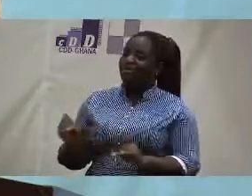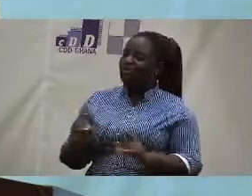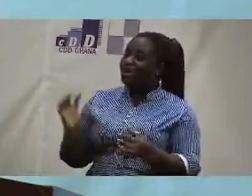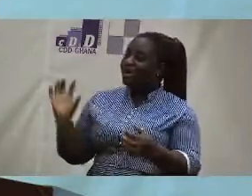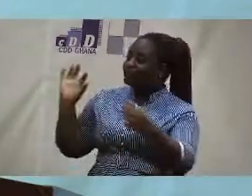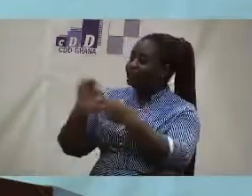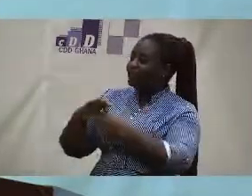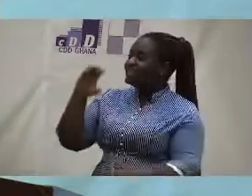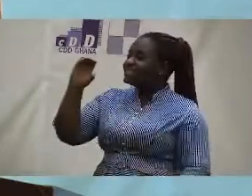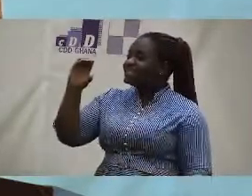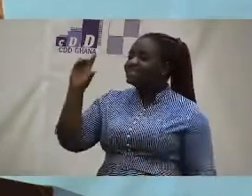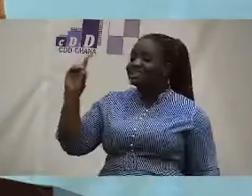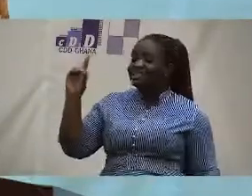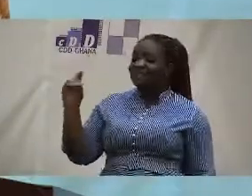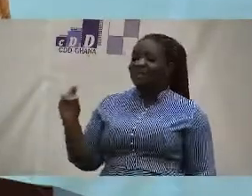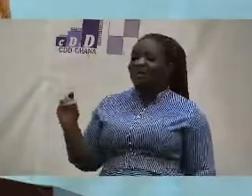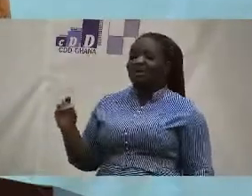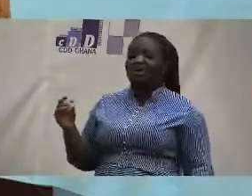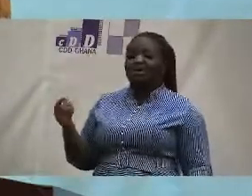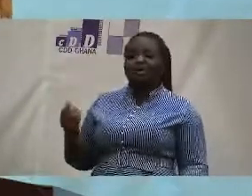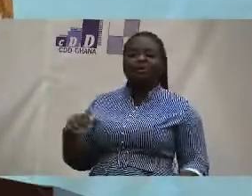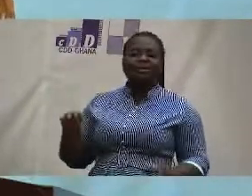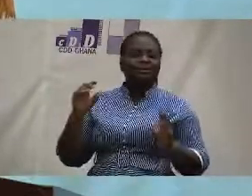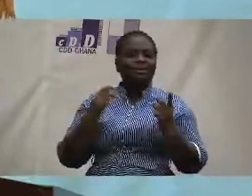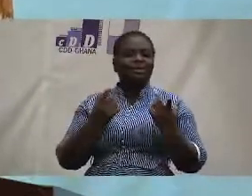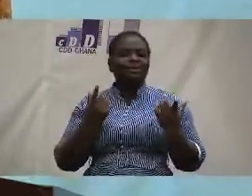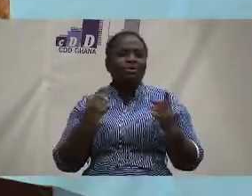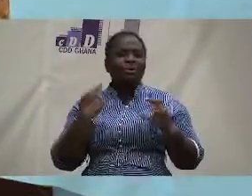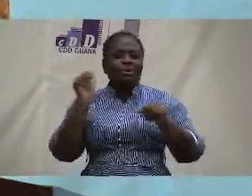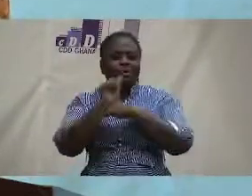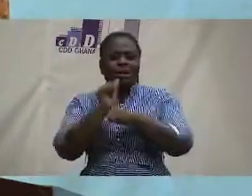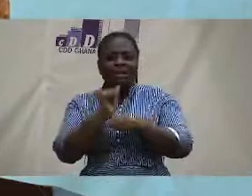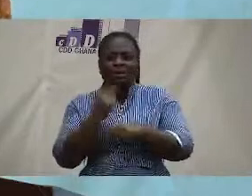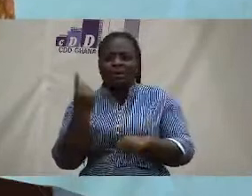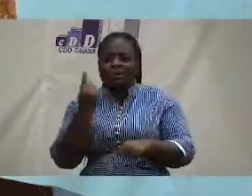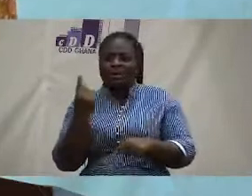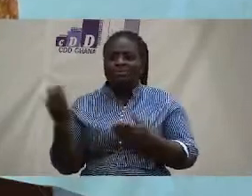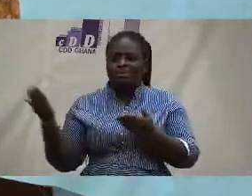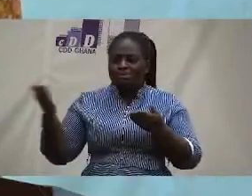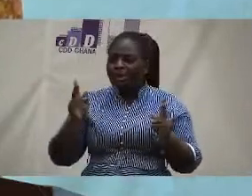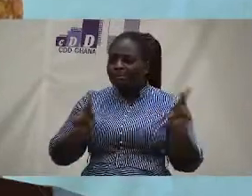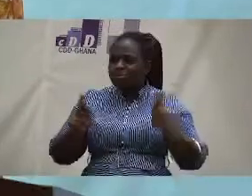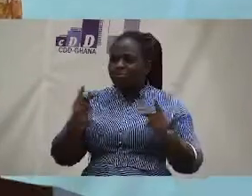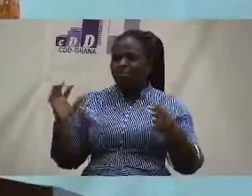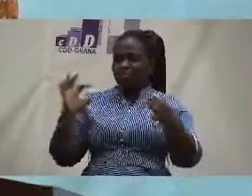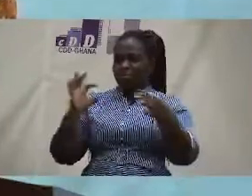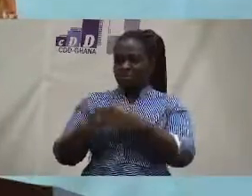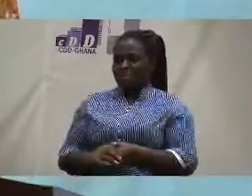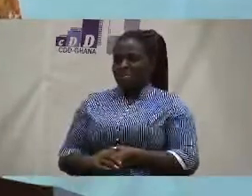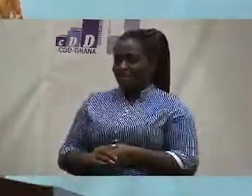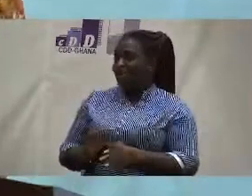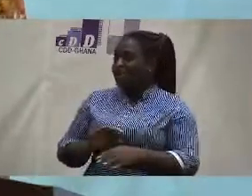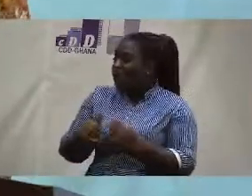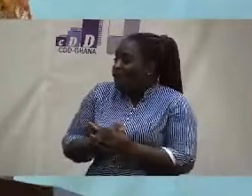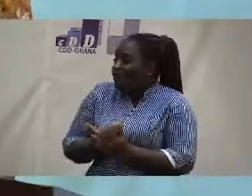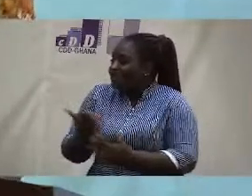CDD, I was covering our West African work, and my work was always to bring people together in all those countries. Now, as